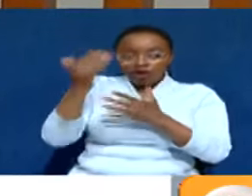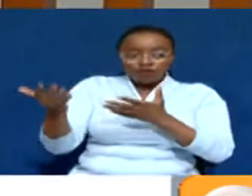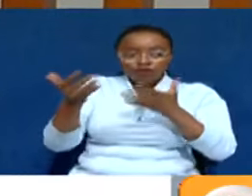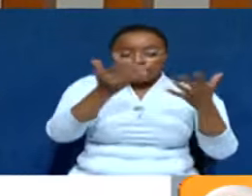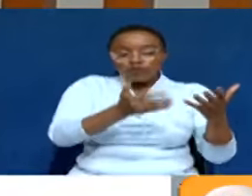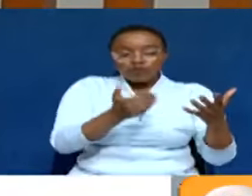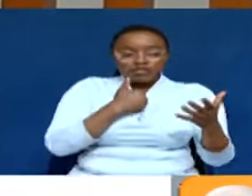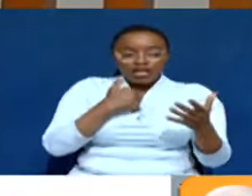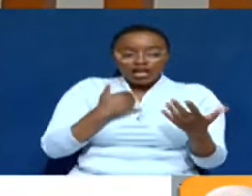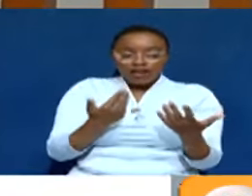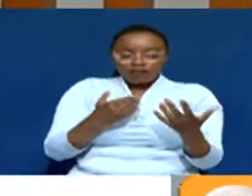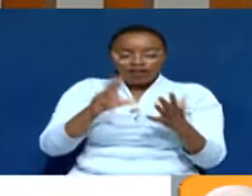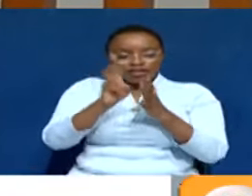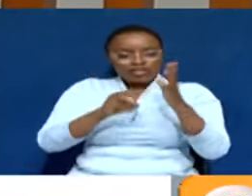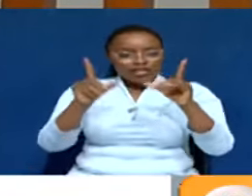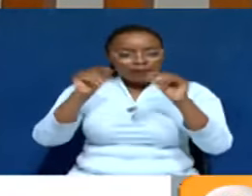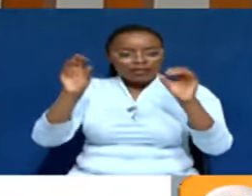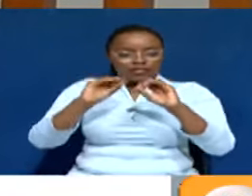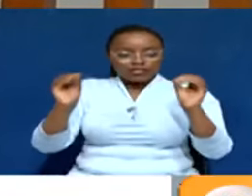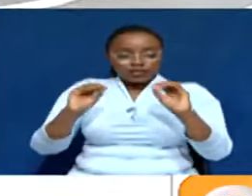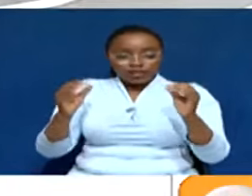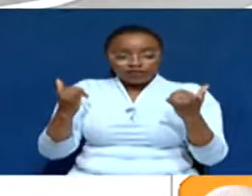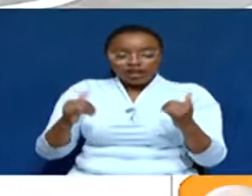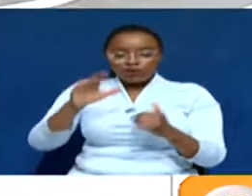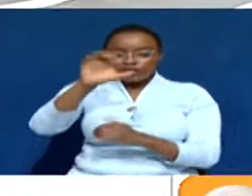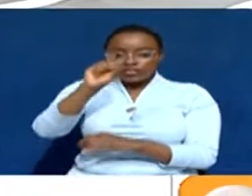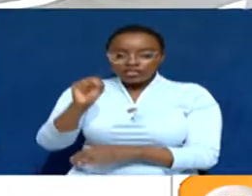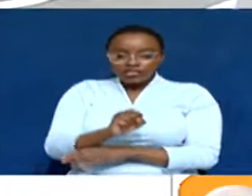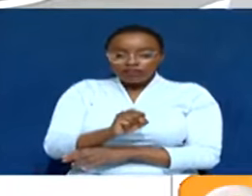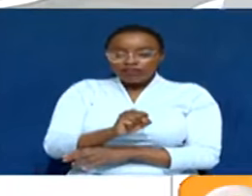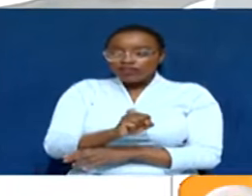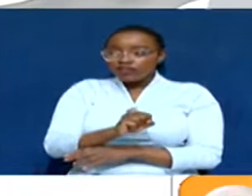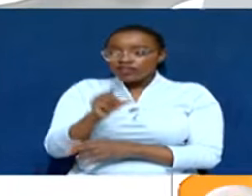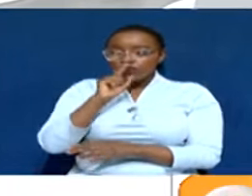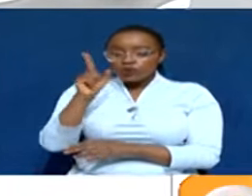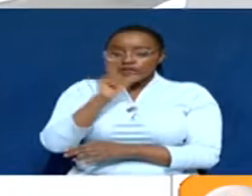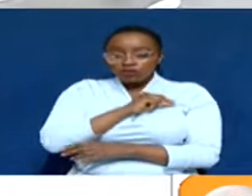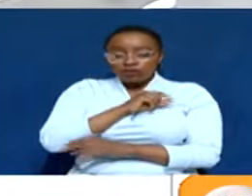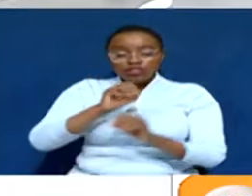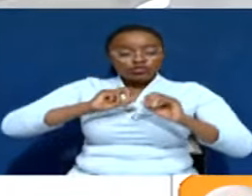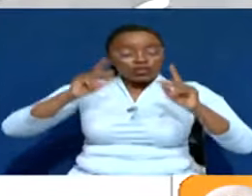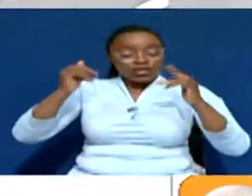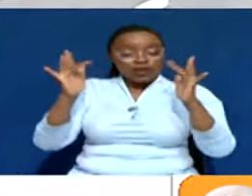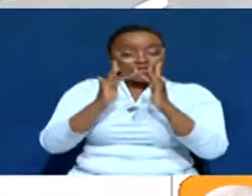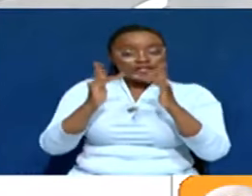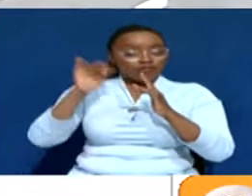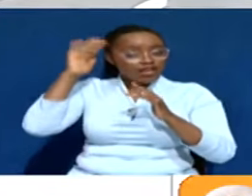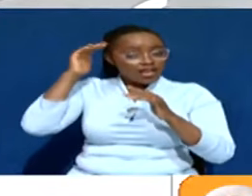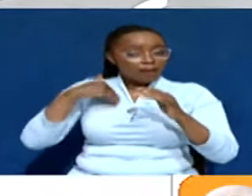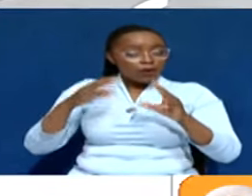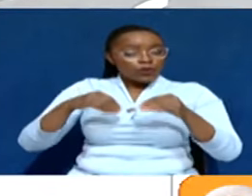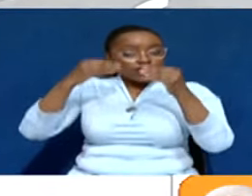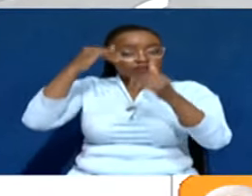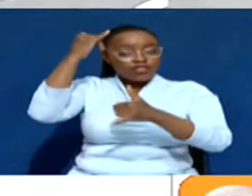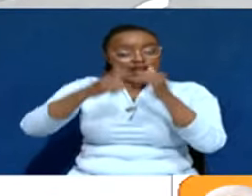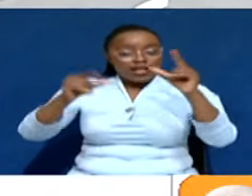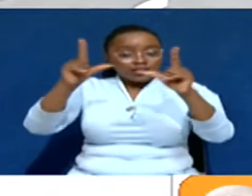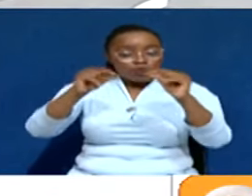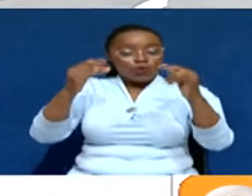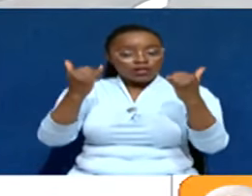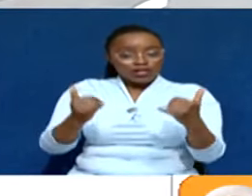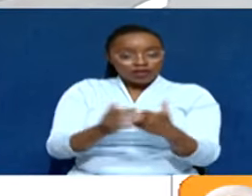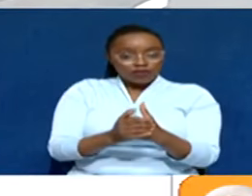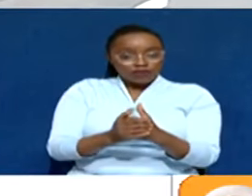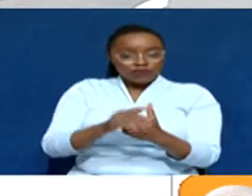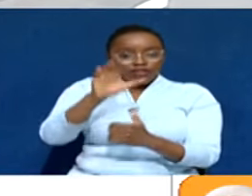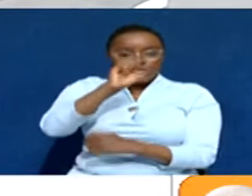mpaka messages za somi tena. Yes. All right. Bwana CS, I'm sure the signal is okay. If you can hear me, I'm going to give you the last word here.